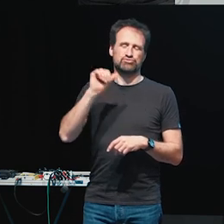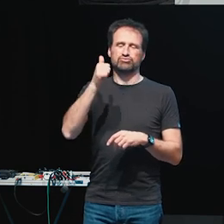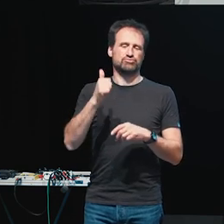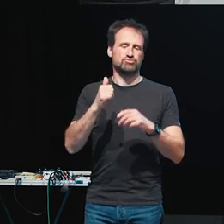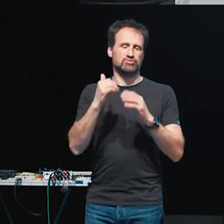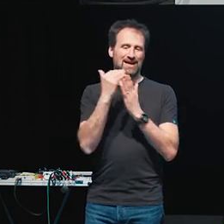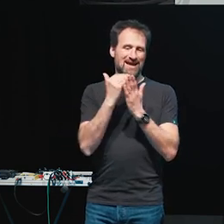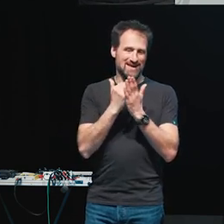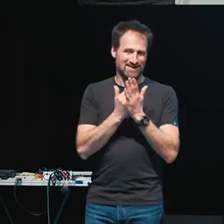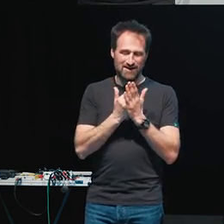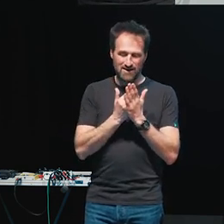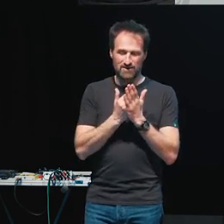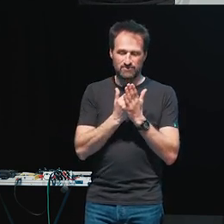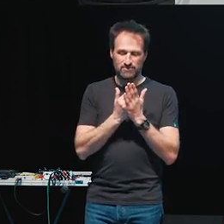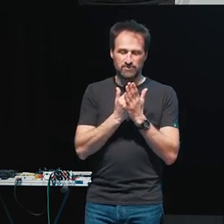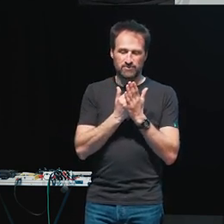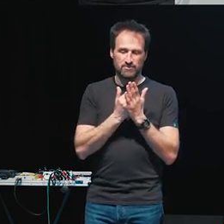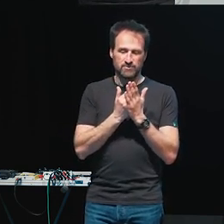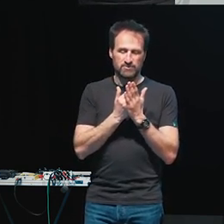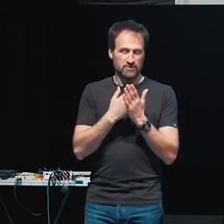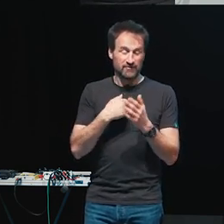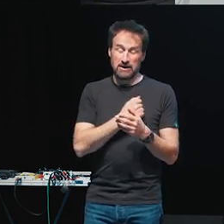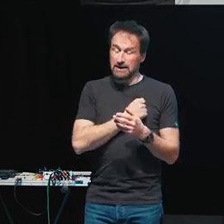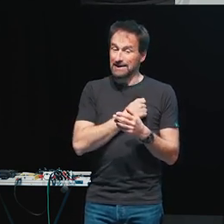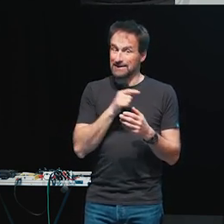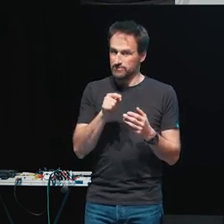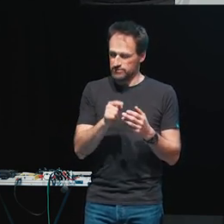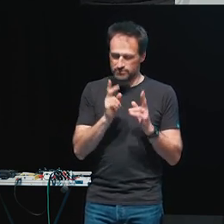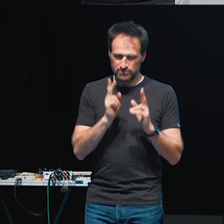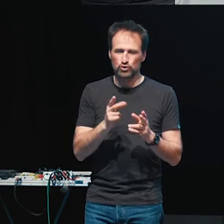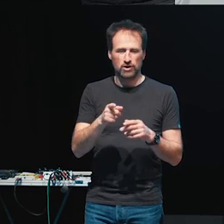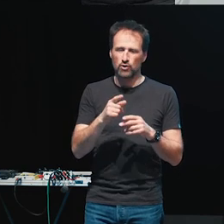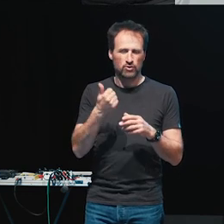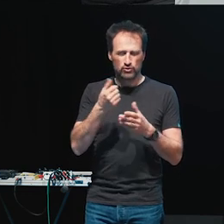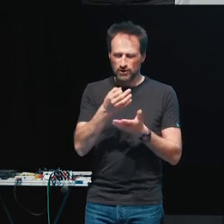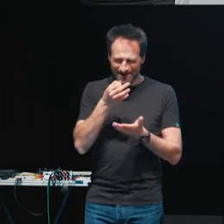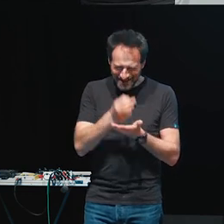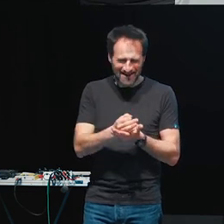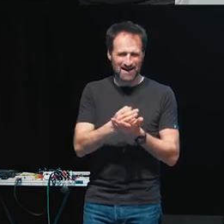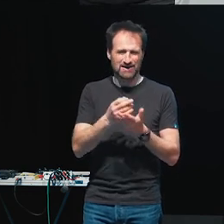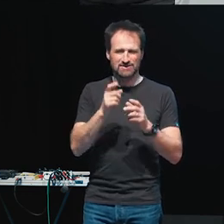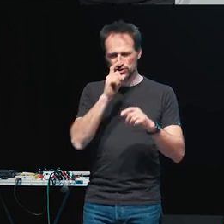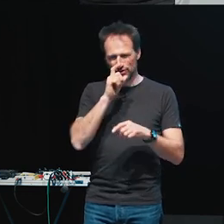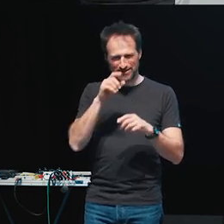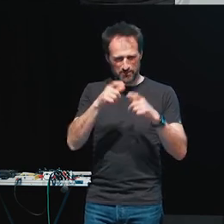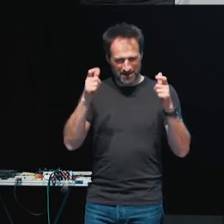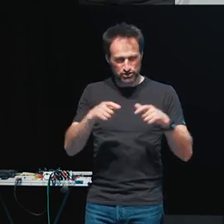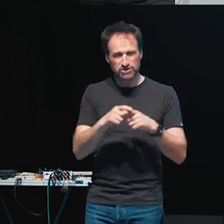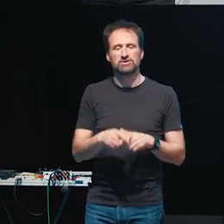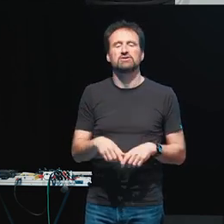lot, and also is part of a core Stricter package, is a circular dependency